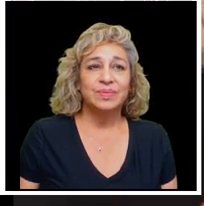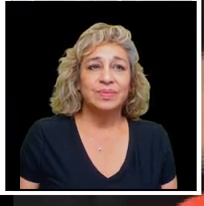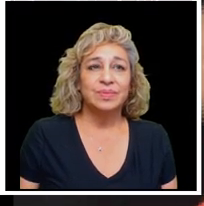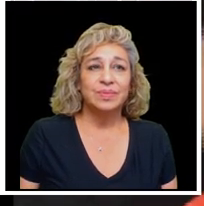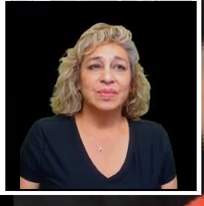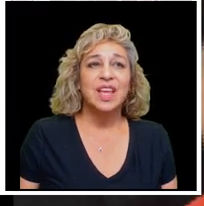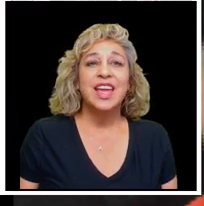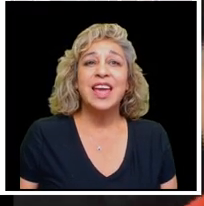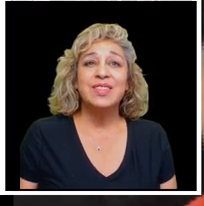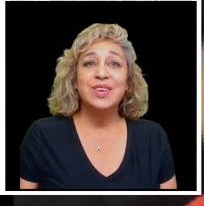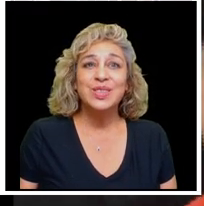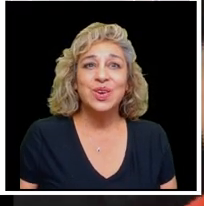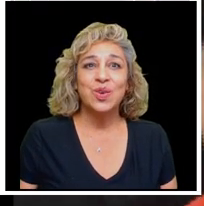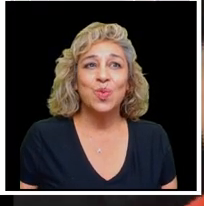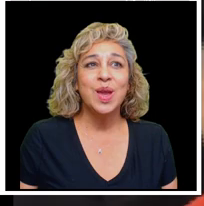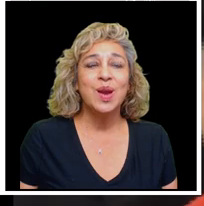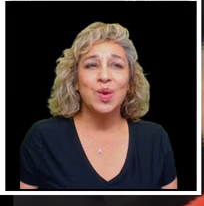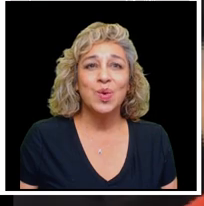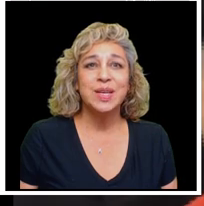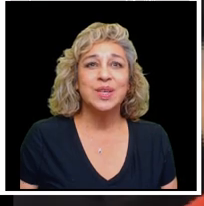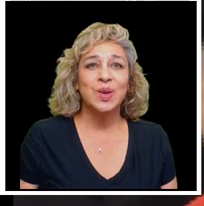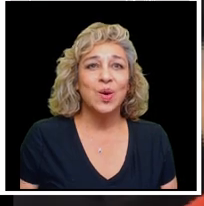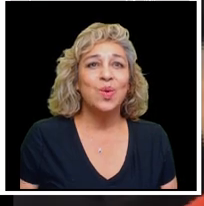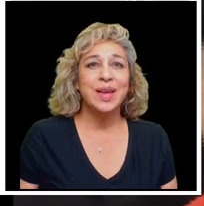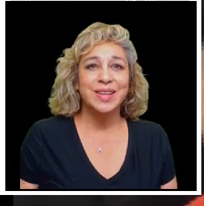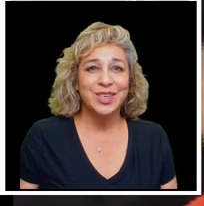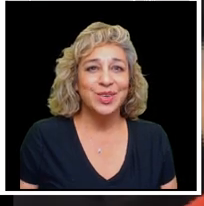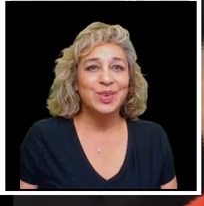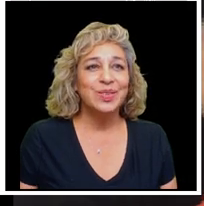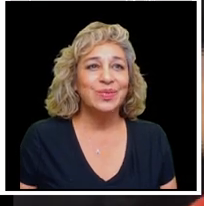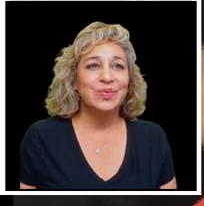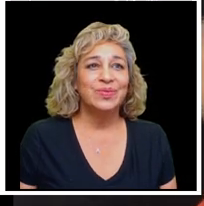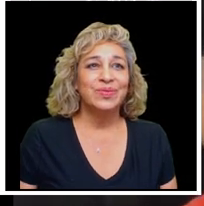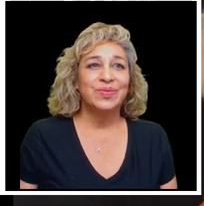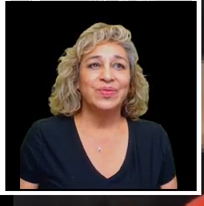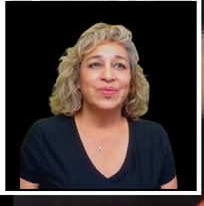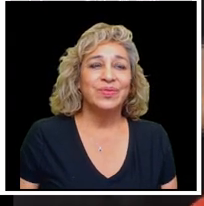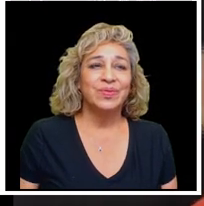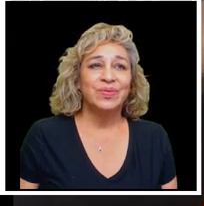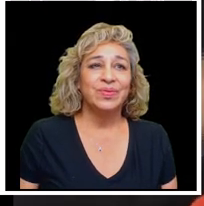and this year we are going to go into